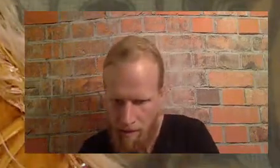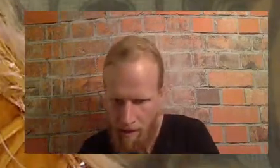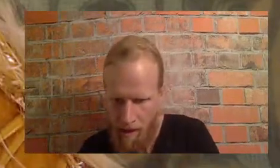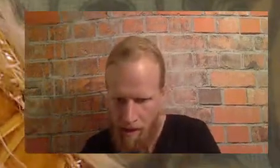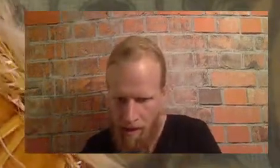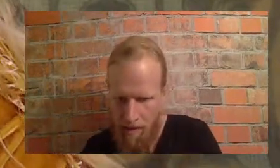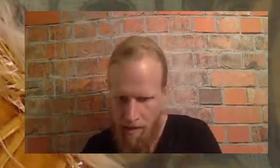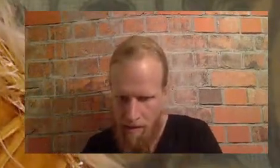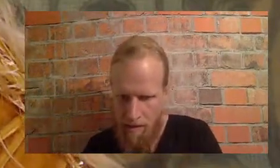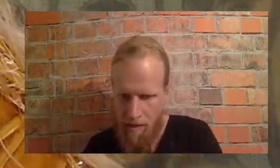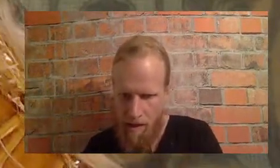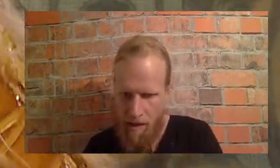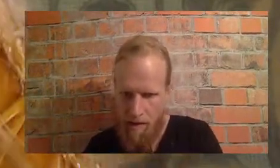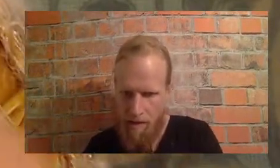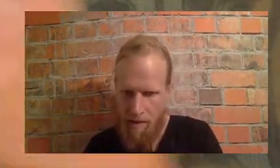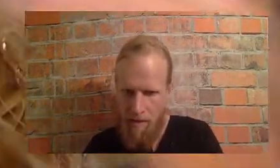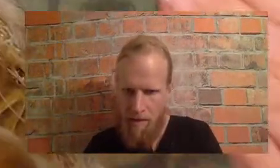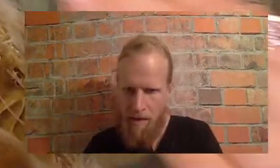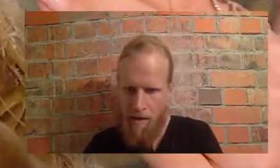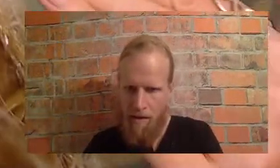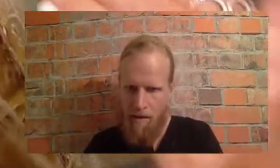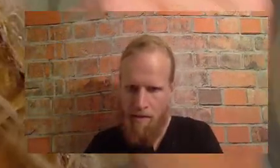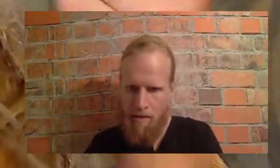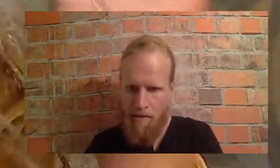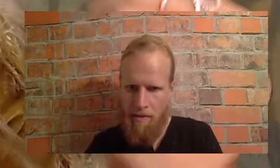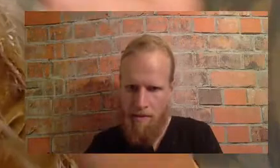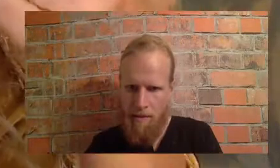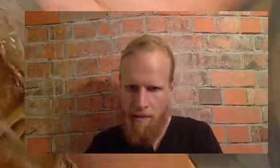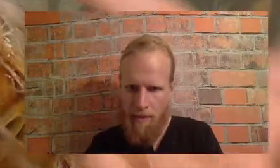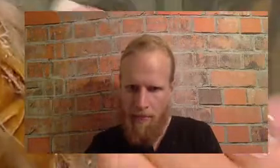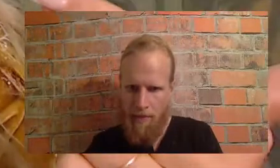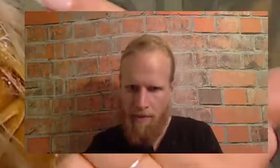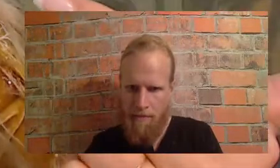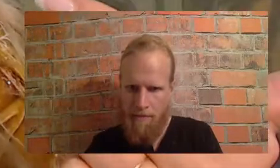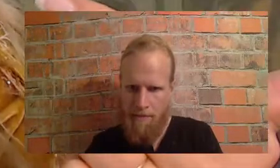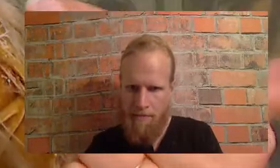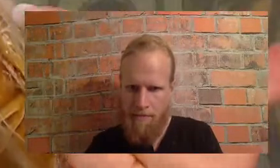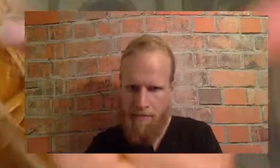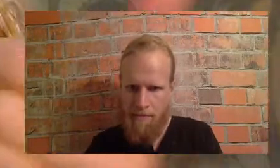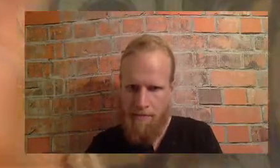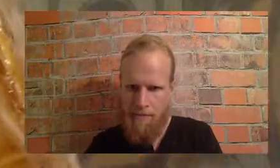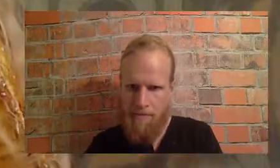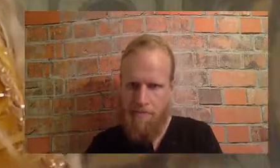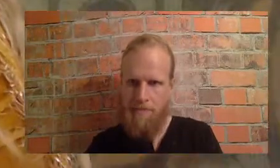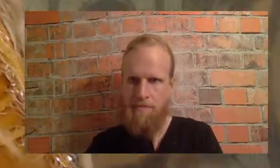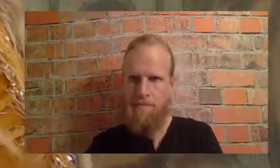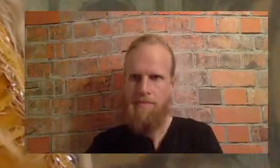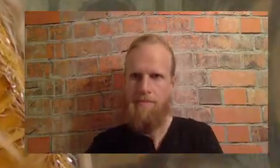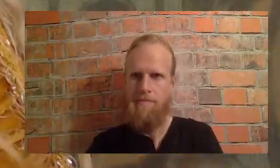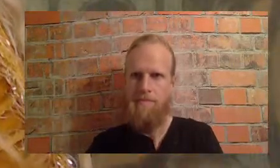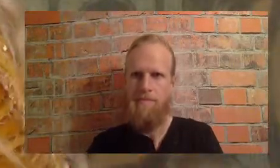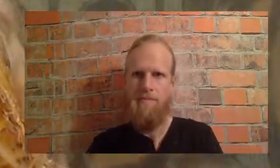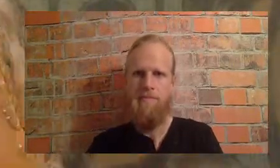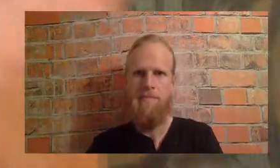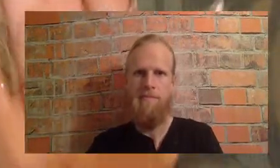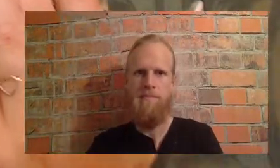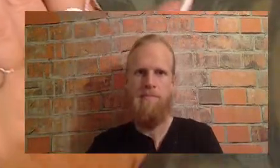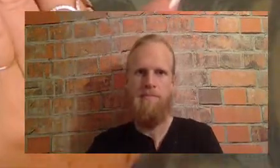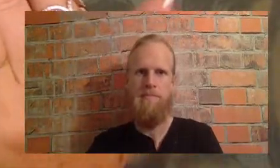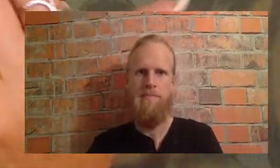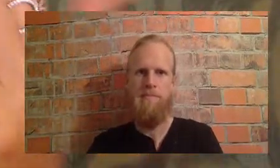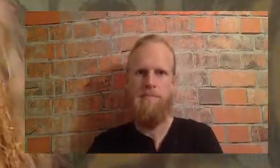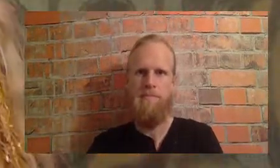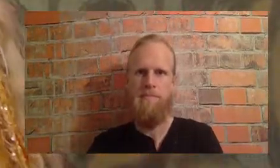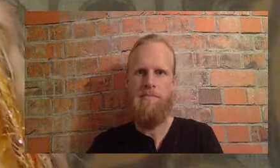tools in this world now that accelerate our ability to learn and evolve, and that when one of us heals, we all